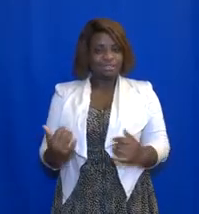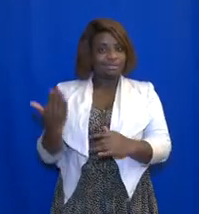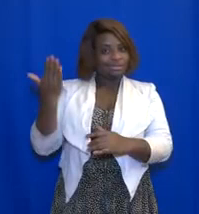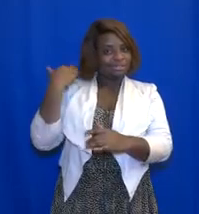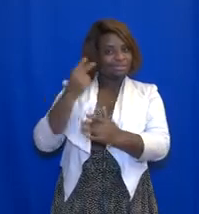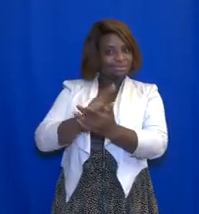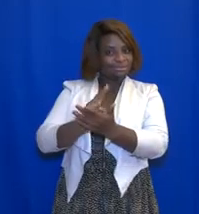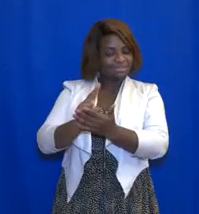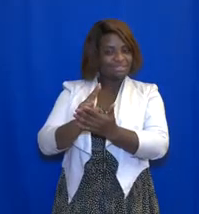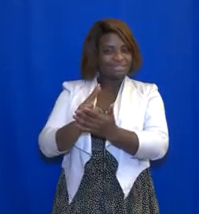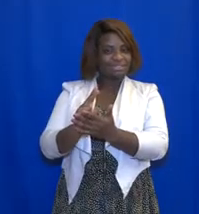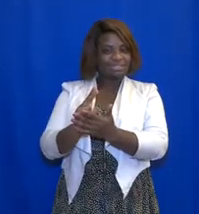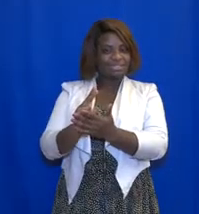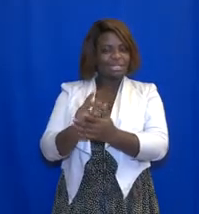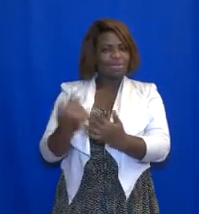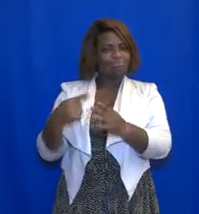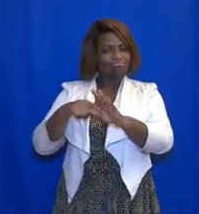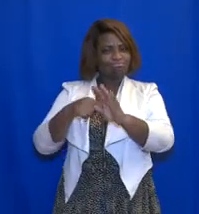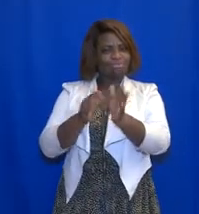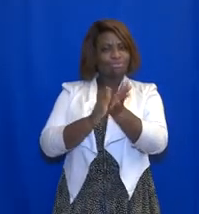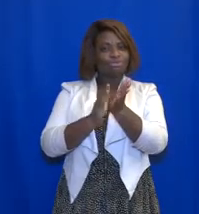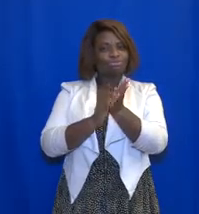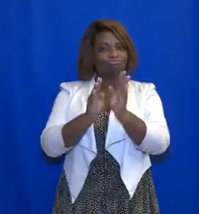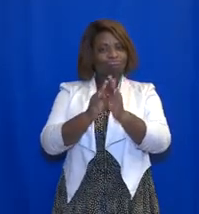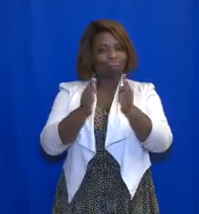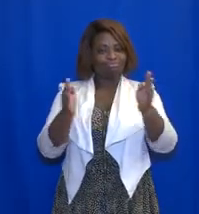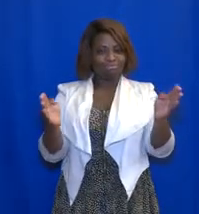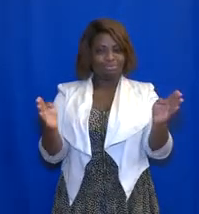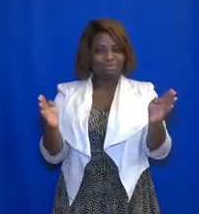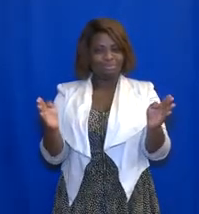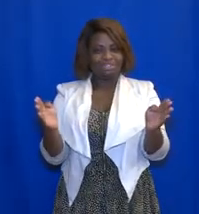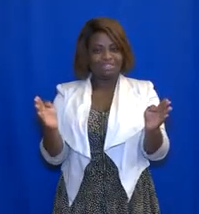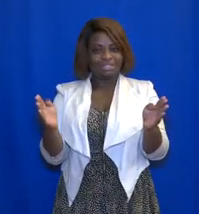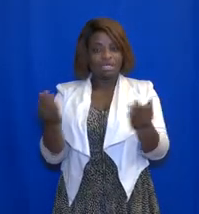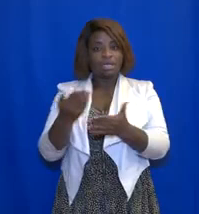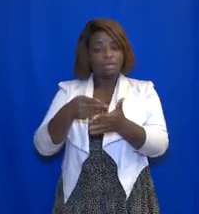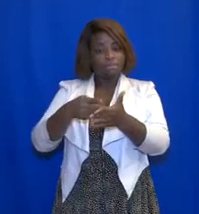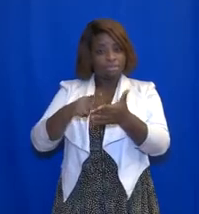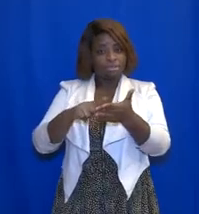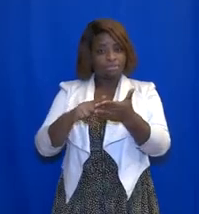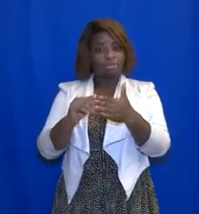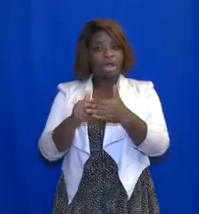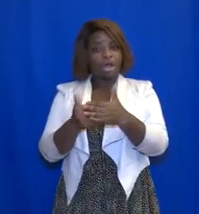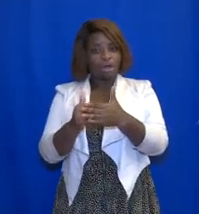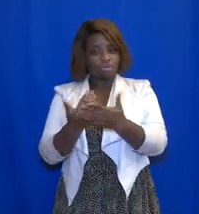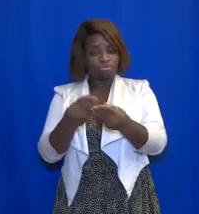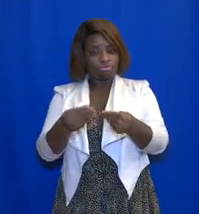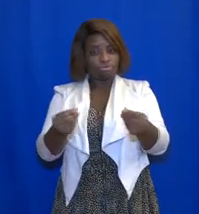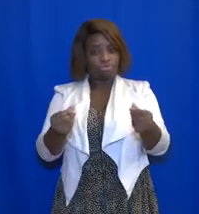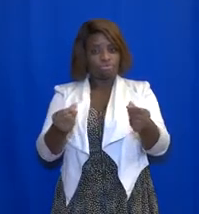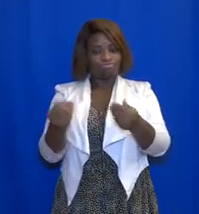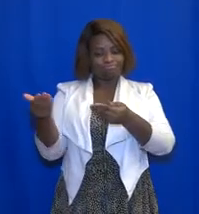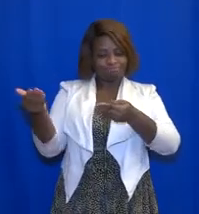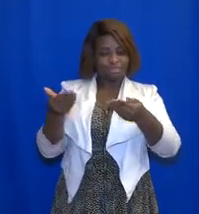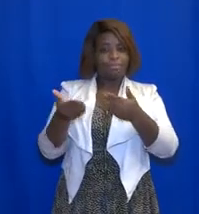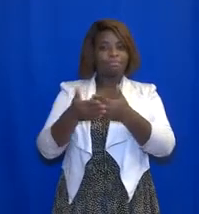2 weeks ago, we began the reopening of our schools as part of the phased approach to bring